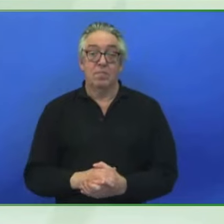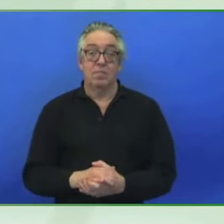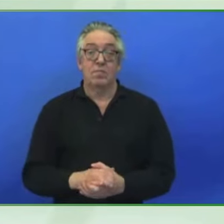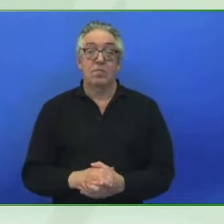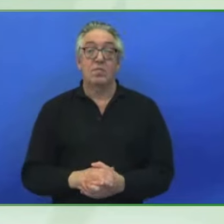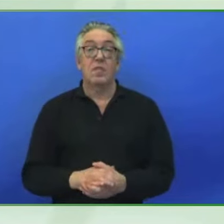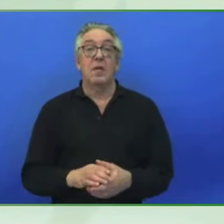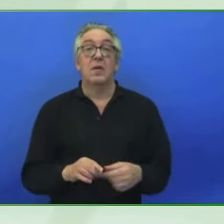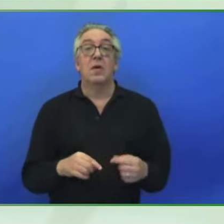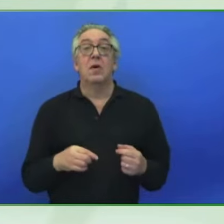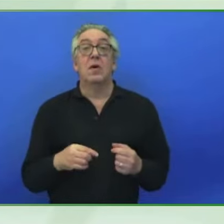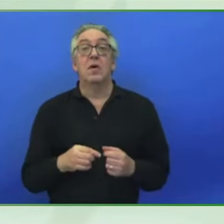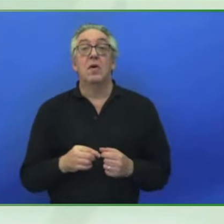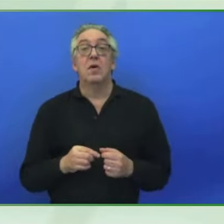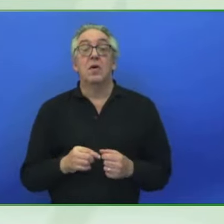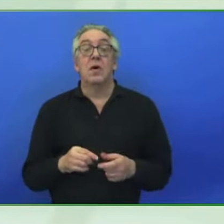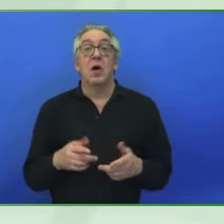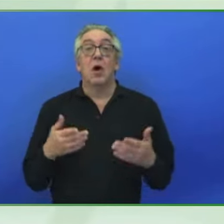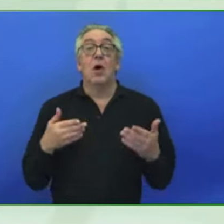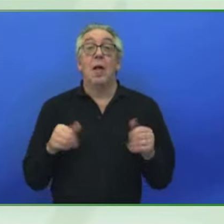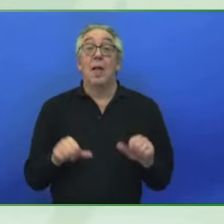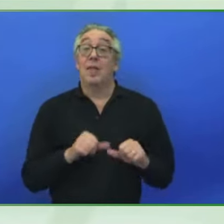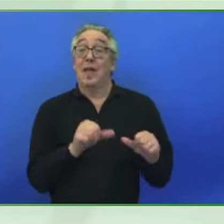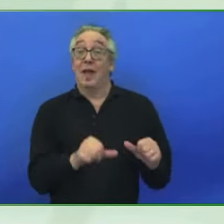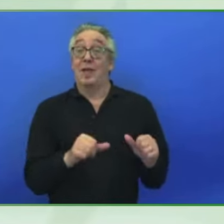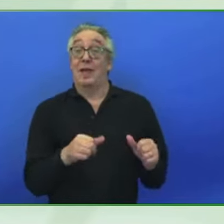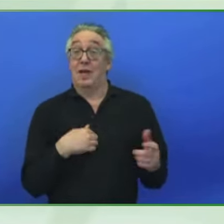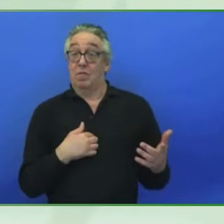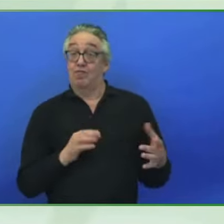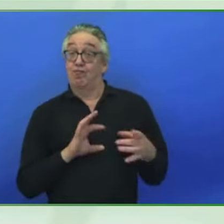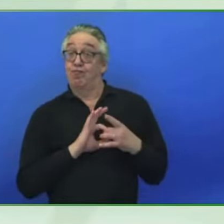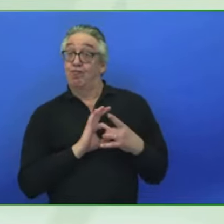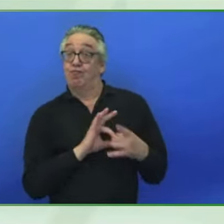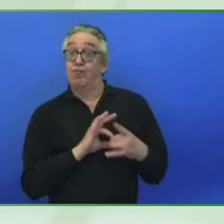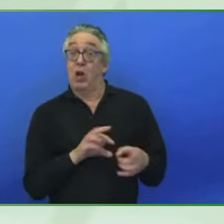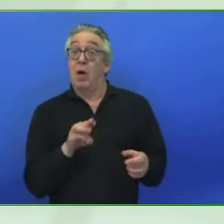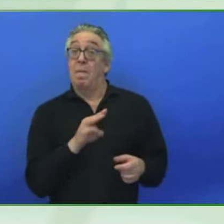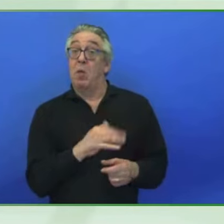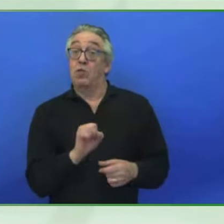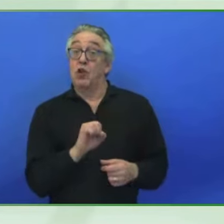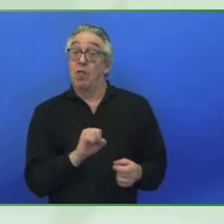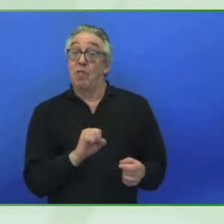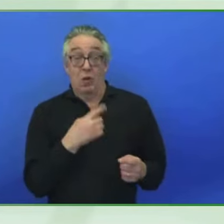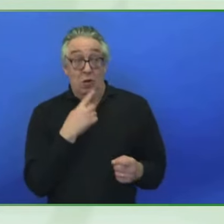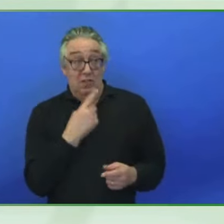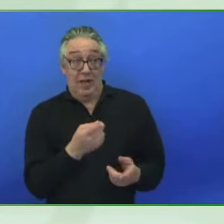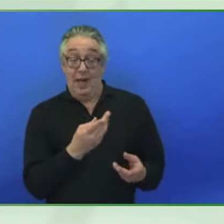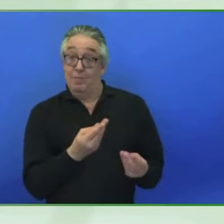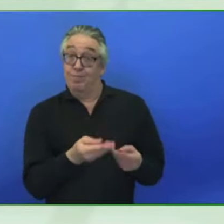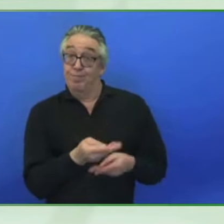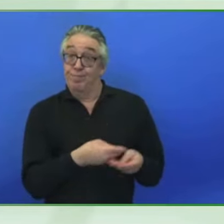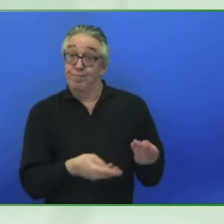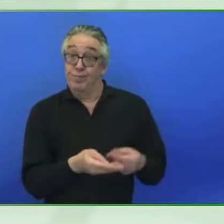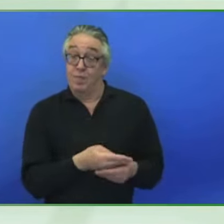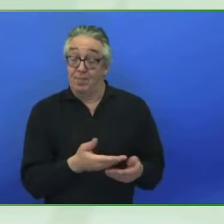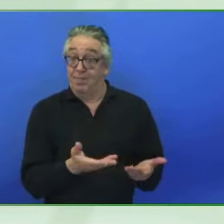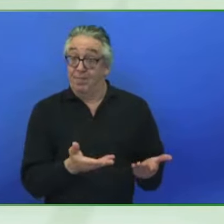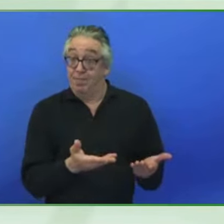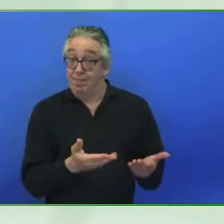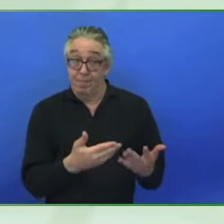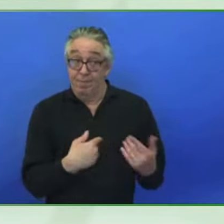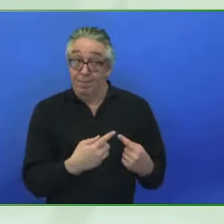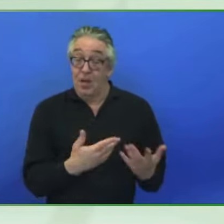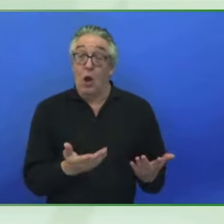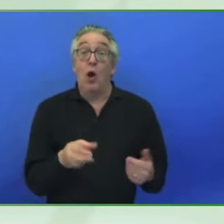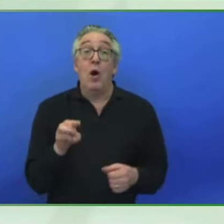with Microsoft commercially. And so let's have that conversation. Microsoft is doing a lot of work around the world with